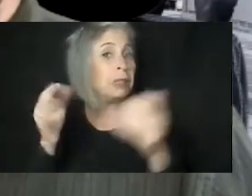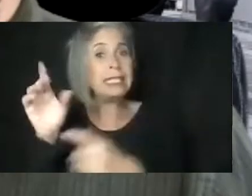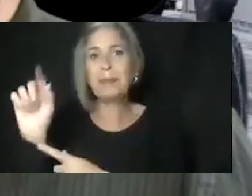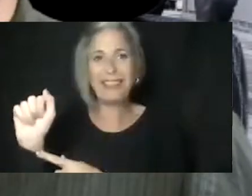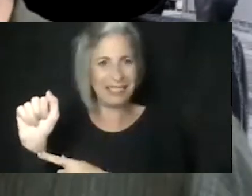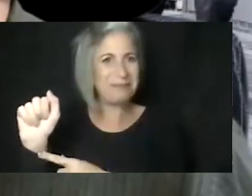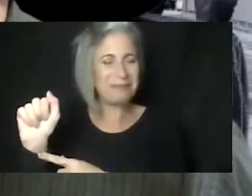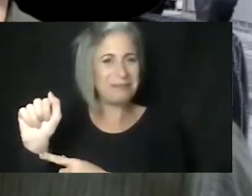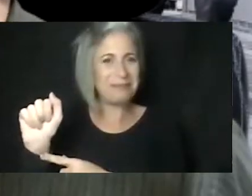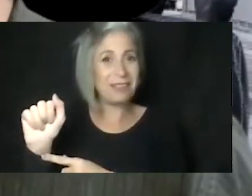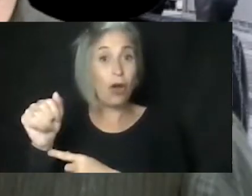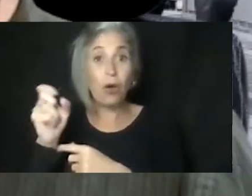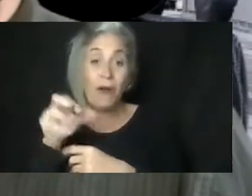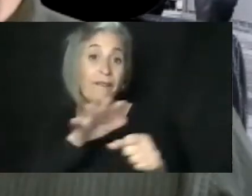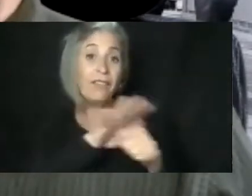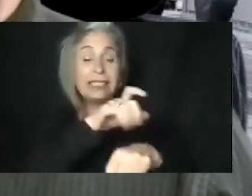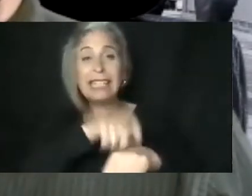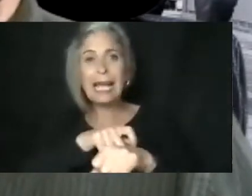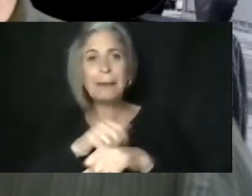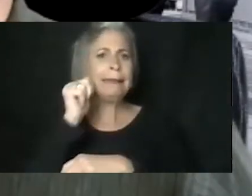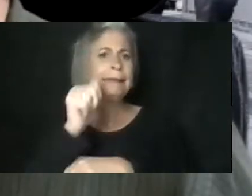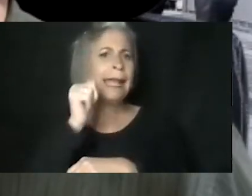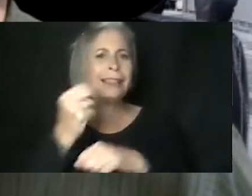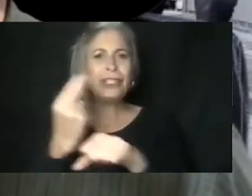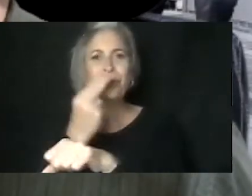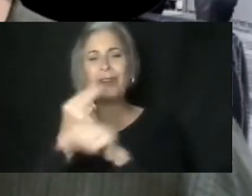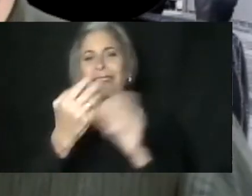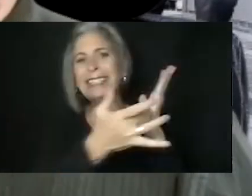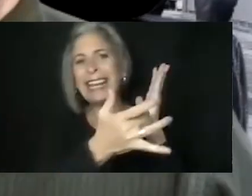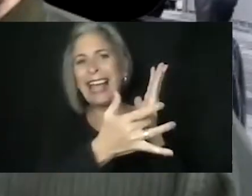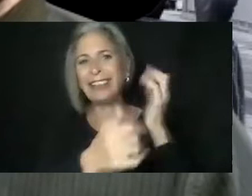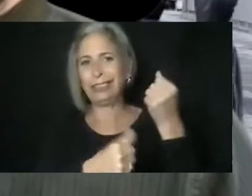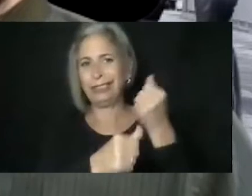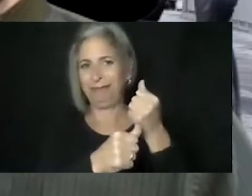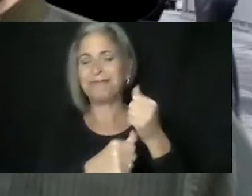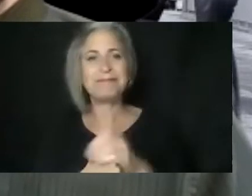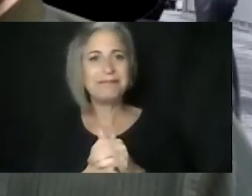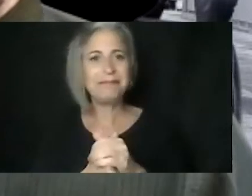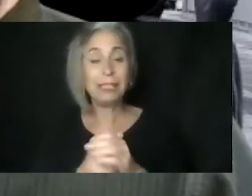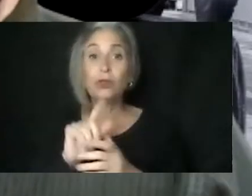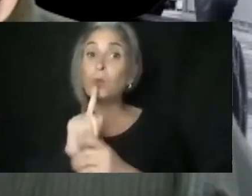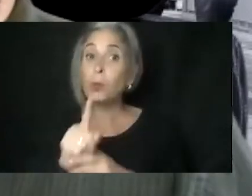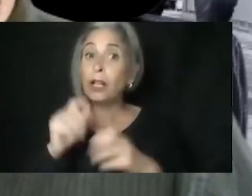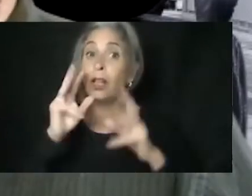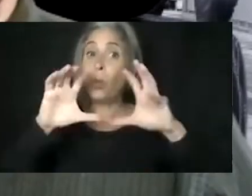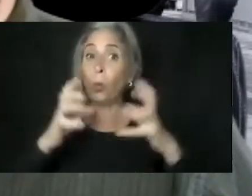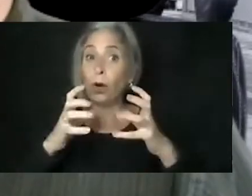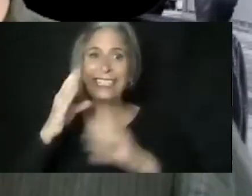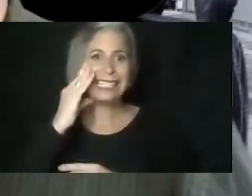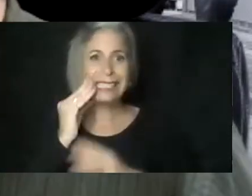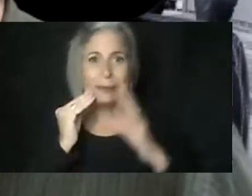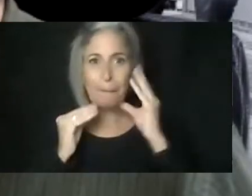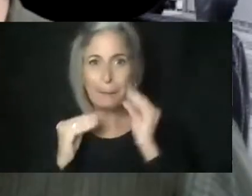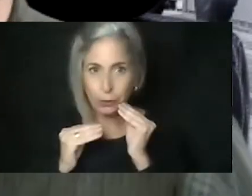disability, and who are full-time kind of daily users of assistive technology, because it's that real-world experience that's